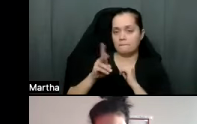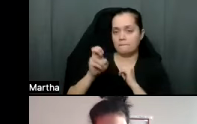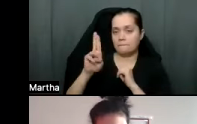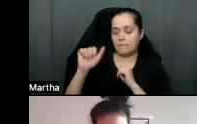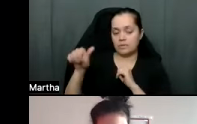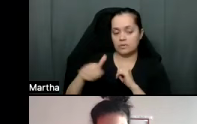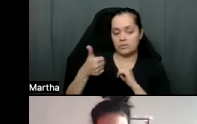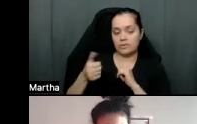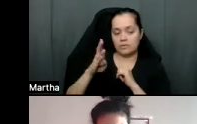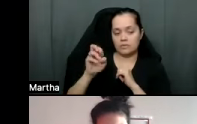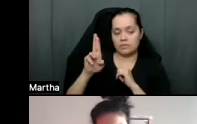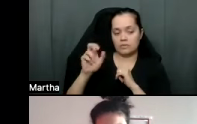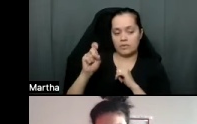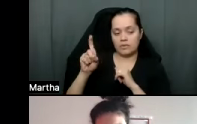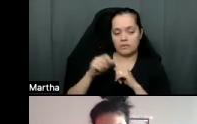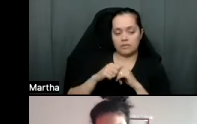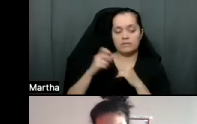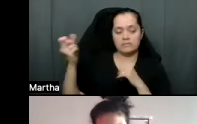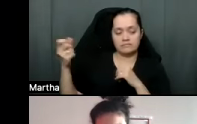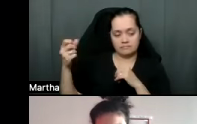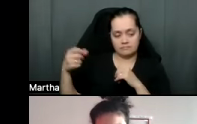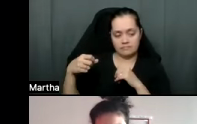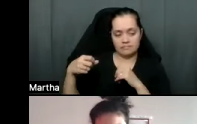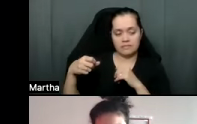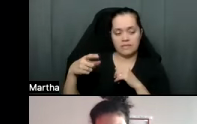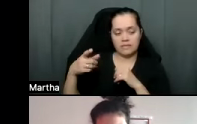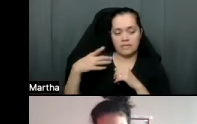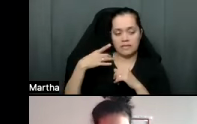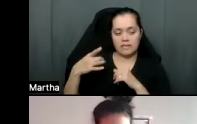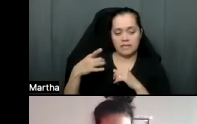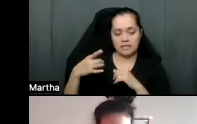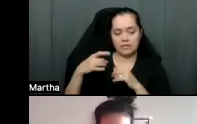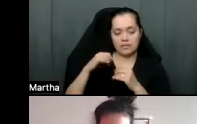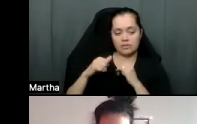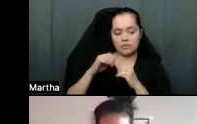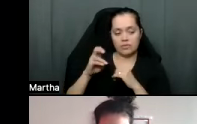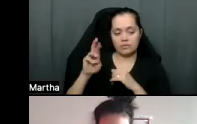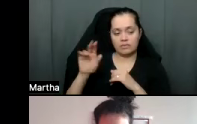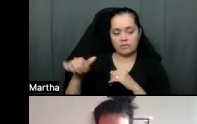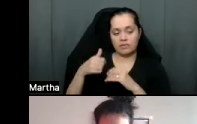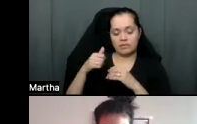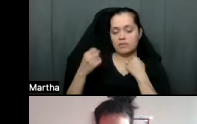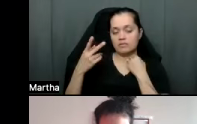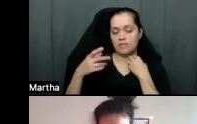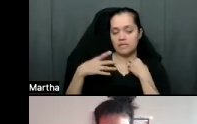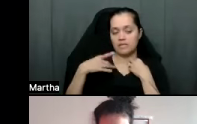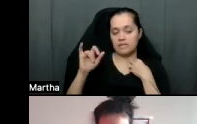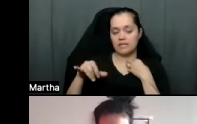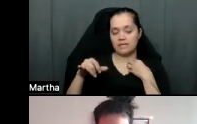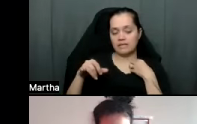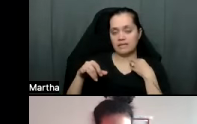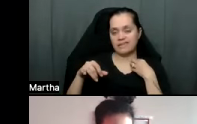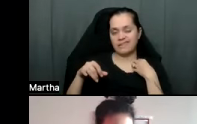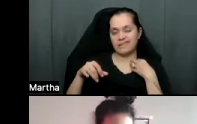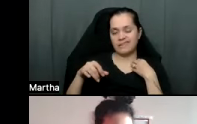other bars? Yes. Students like to go to sports bars and other bars. Many students like that.